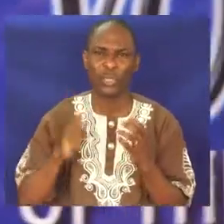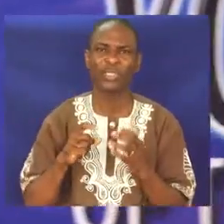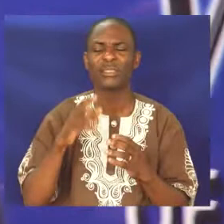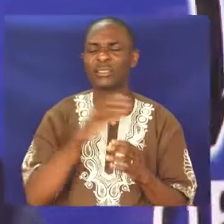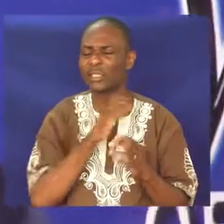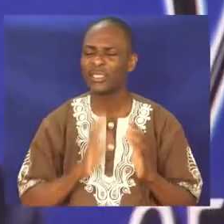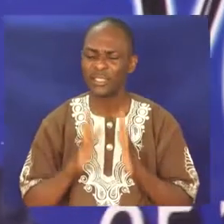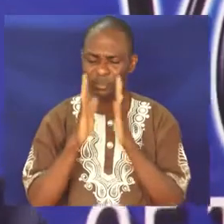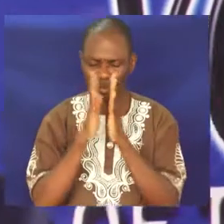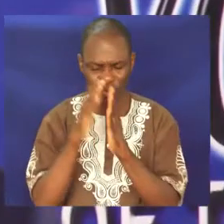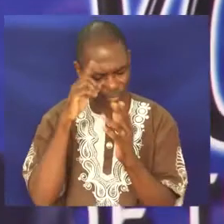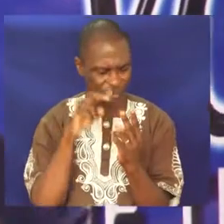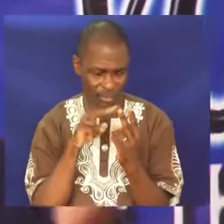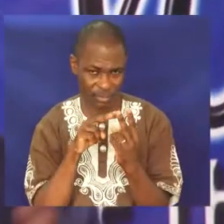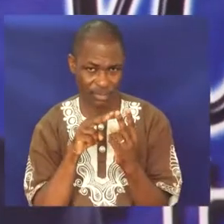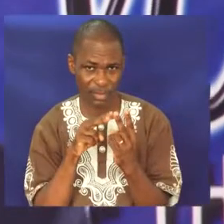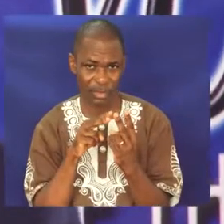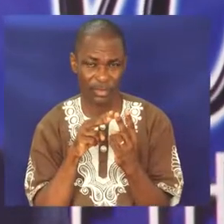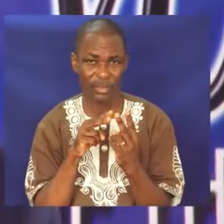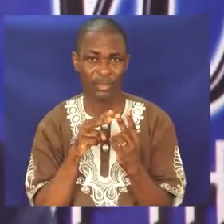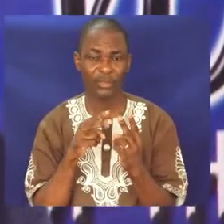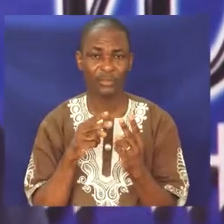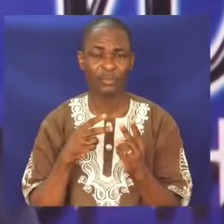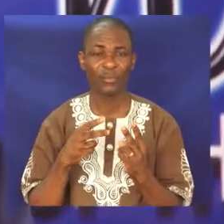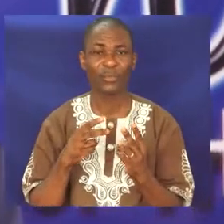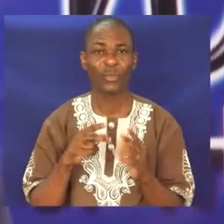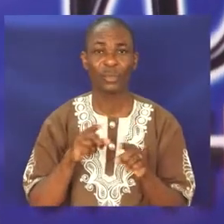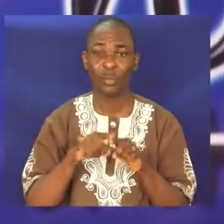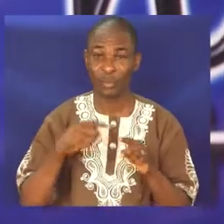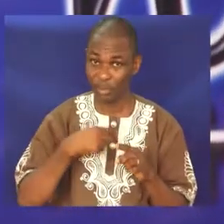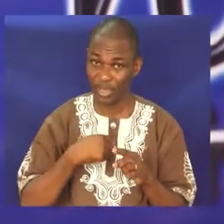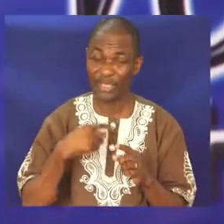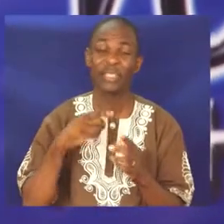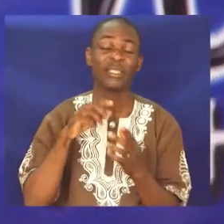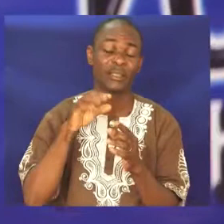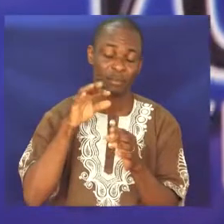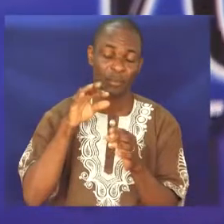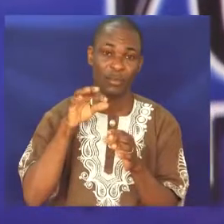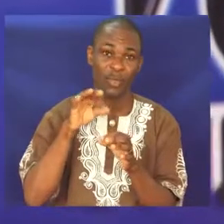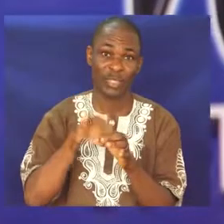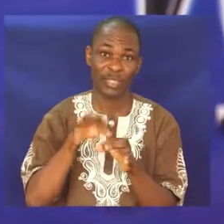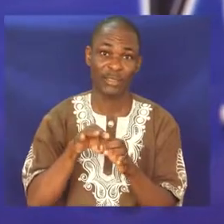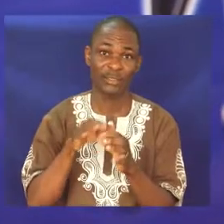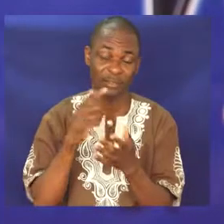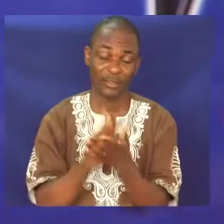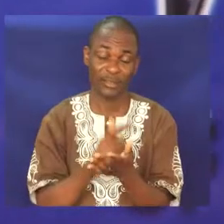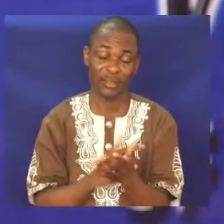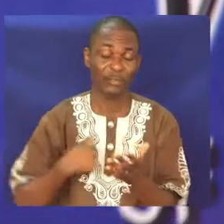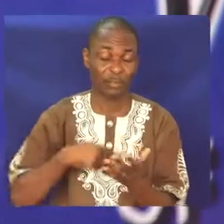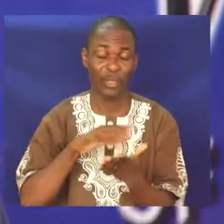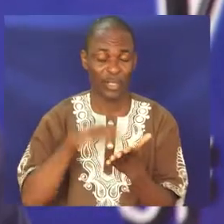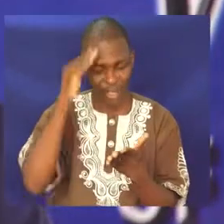no credit, a task uncle for Natchin, yeah, yeah, yeah, yeah, yeah. Name of media, about to honor Adisia, and I'm new Asian,